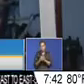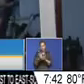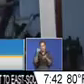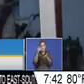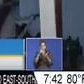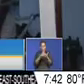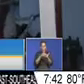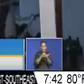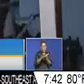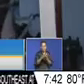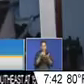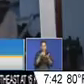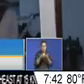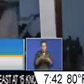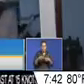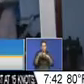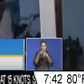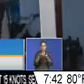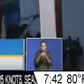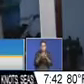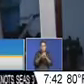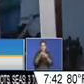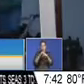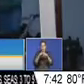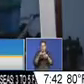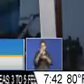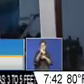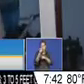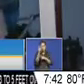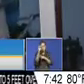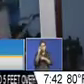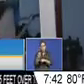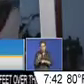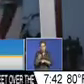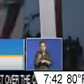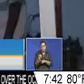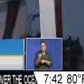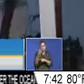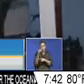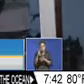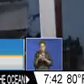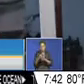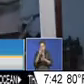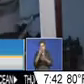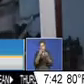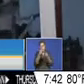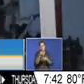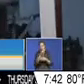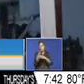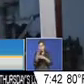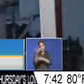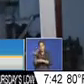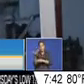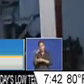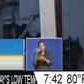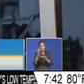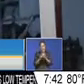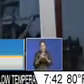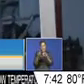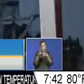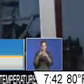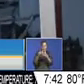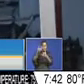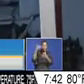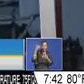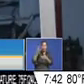letter stating that they will give us our grant, but only 50% of it, and we have to do something else that happened before my